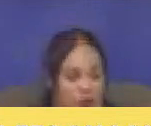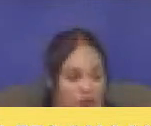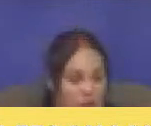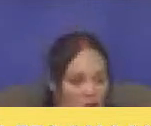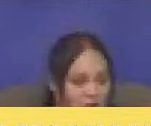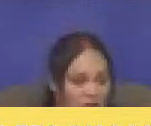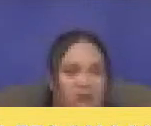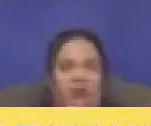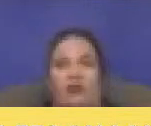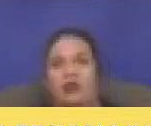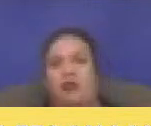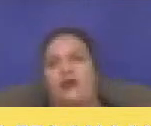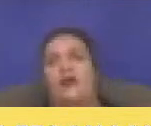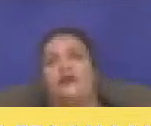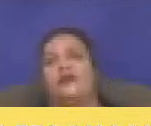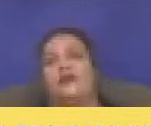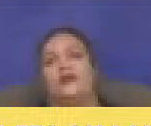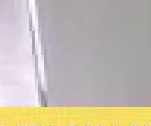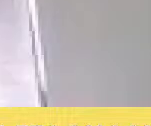Thank you, Chair.